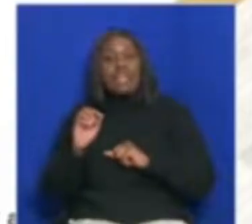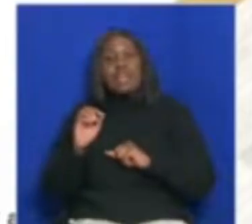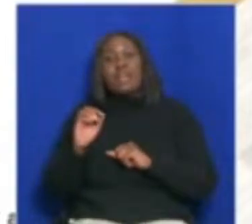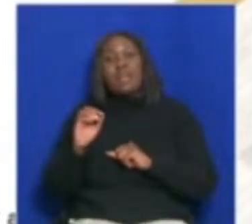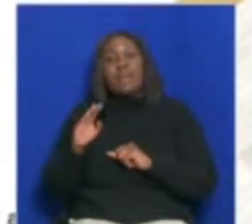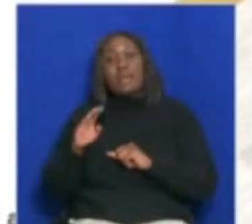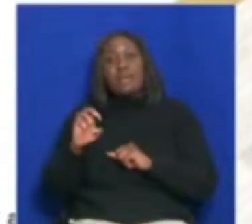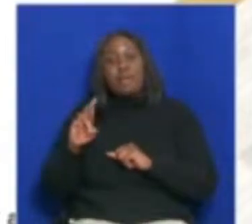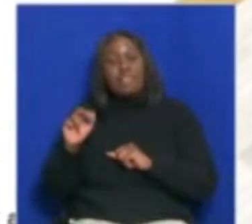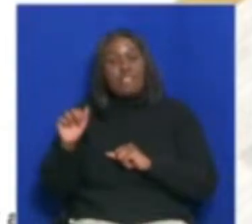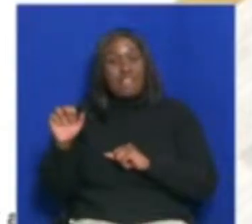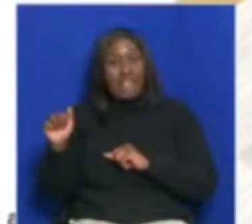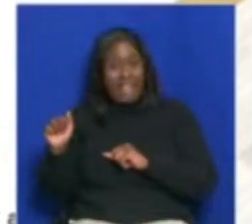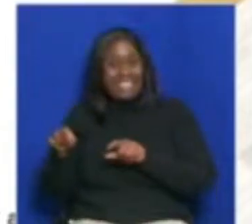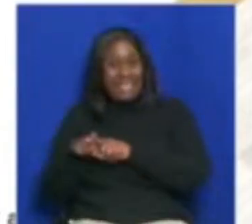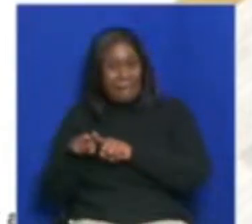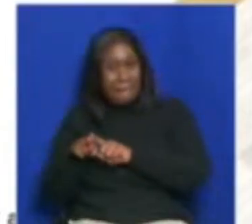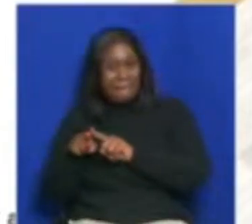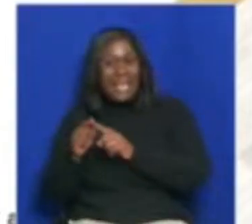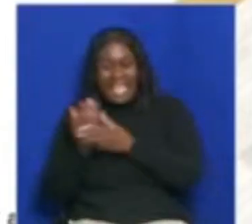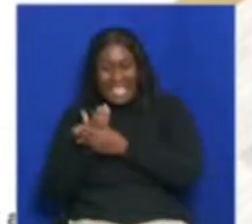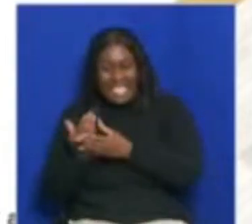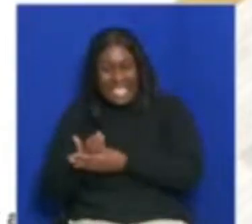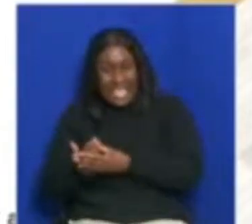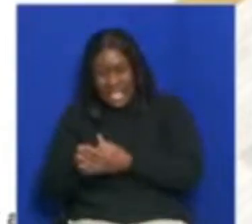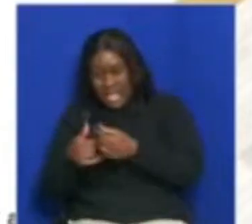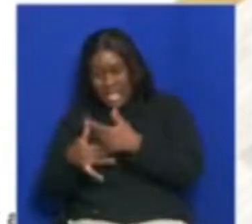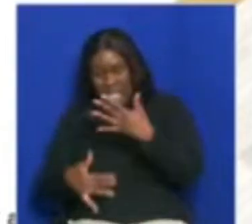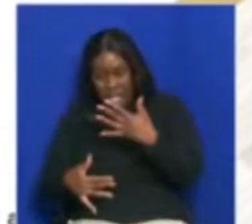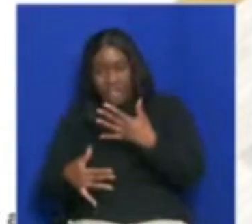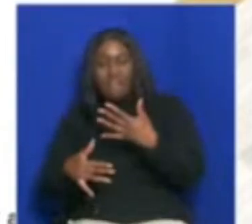murder. And Greenwood Park CARES